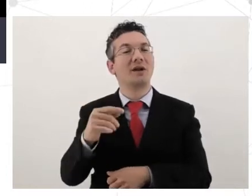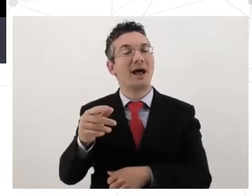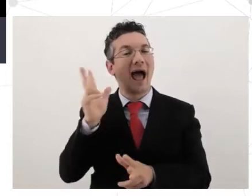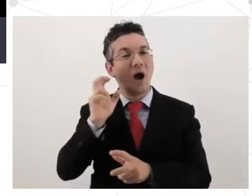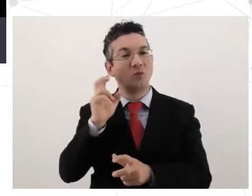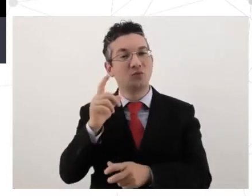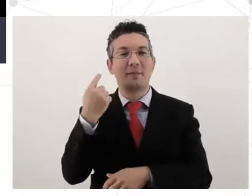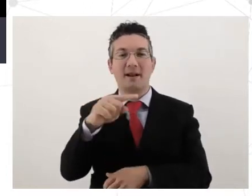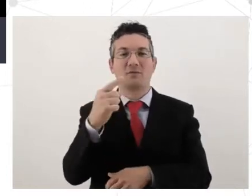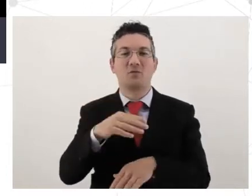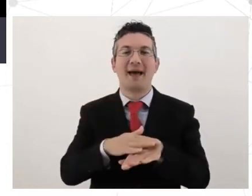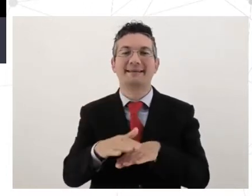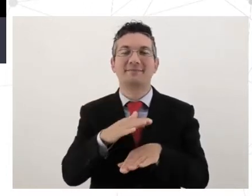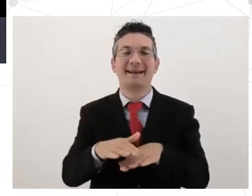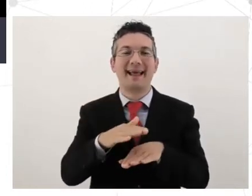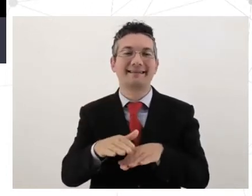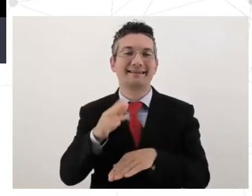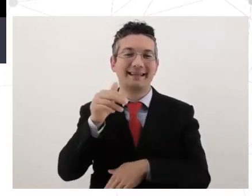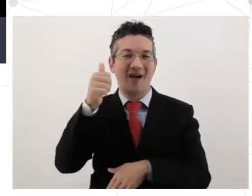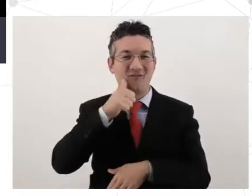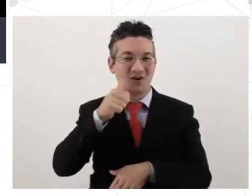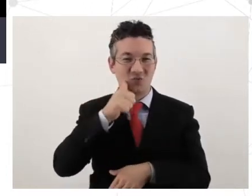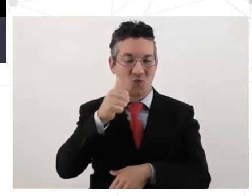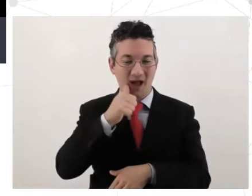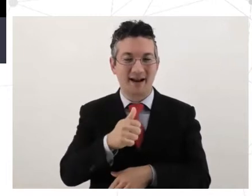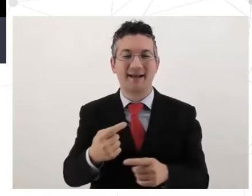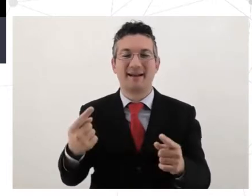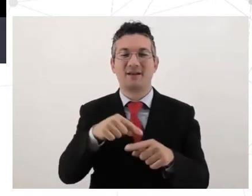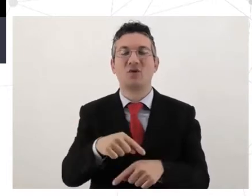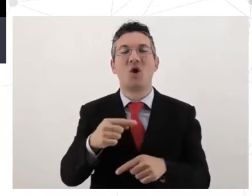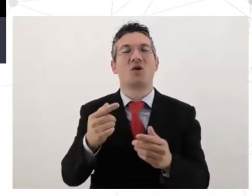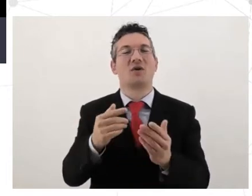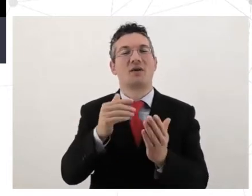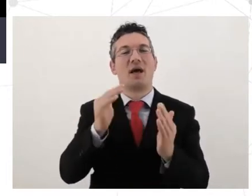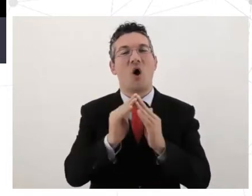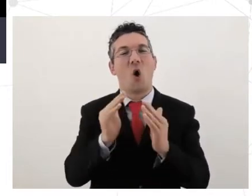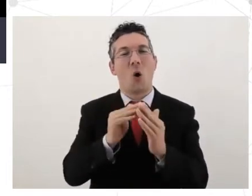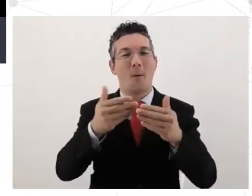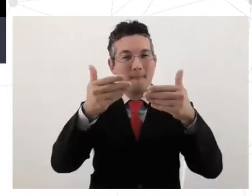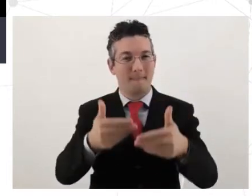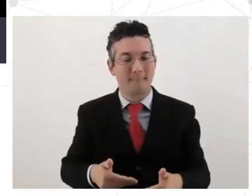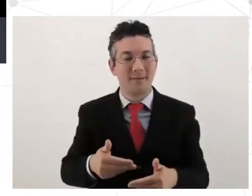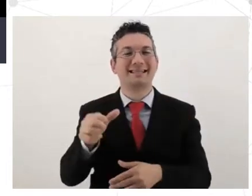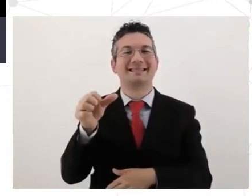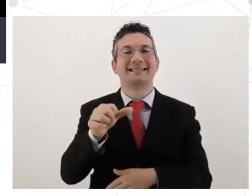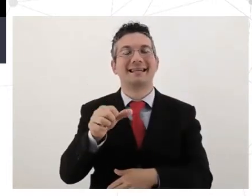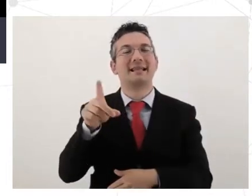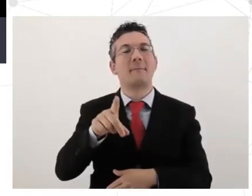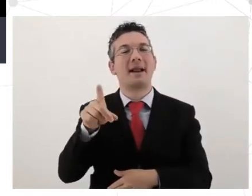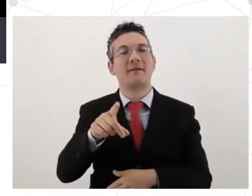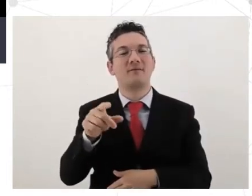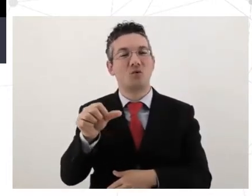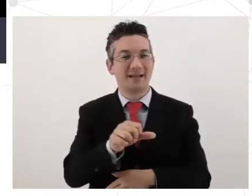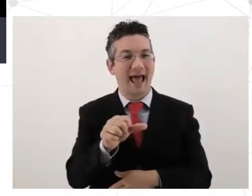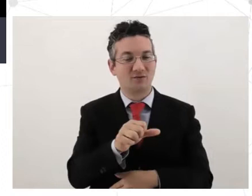around the world, have been using Soundscape and working with us to improve the product. Mark, over to you.